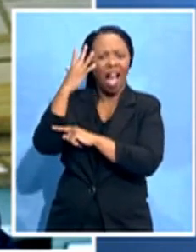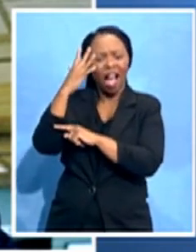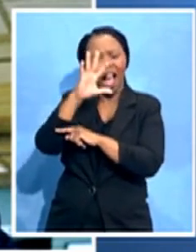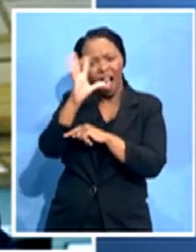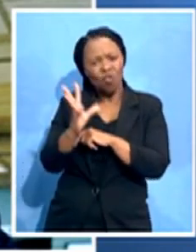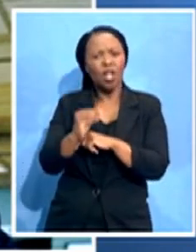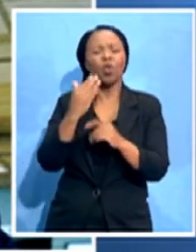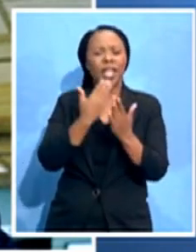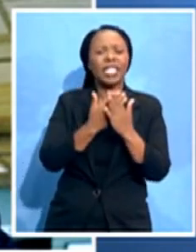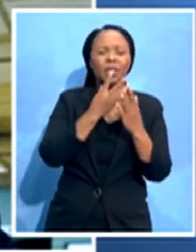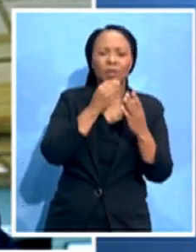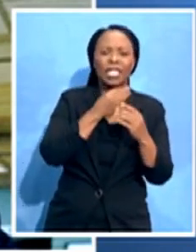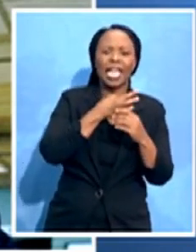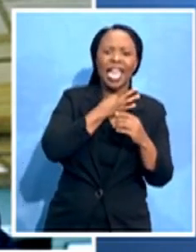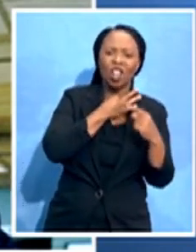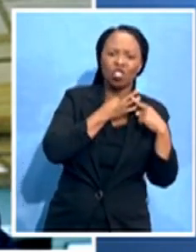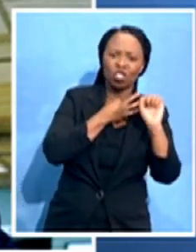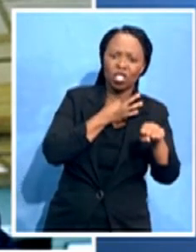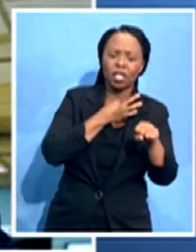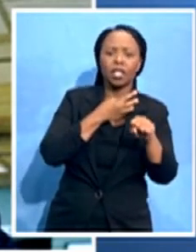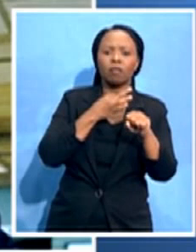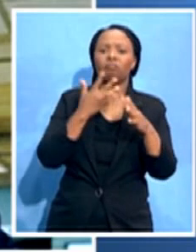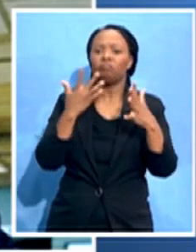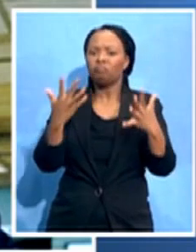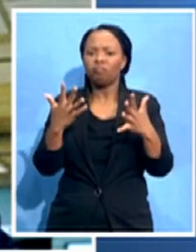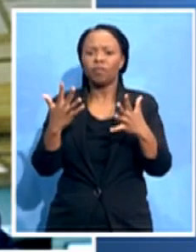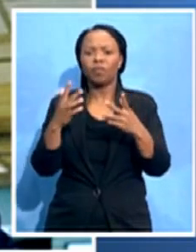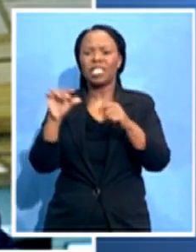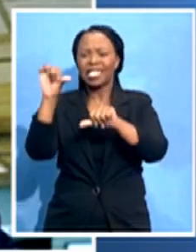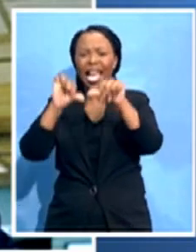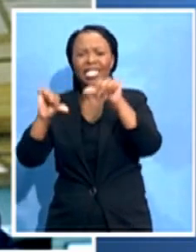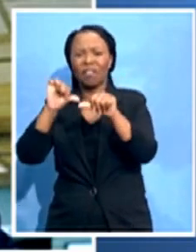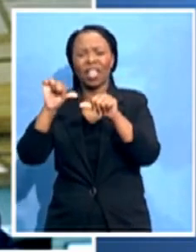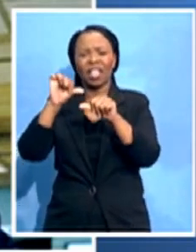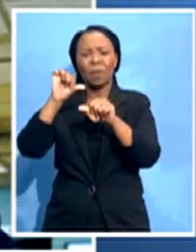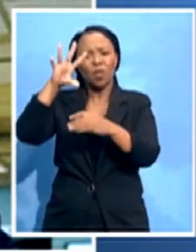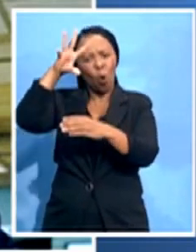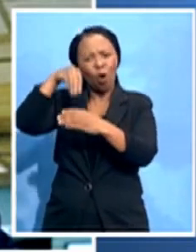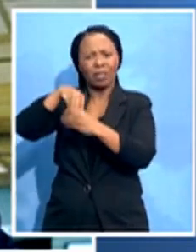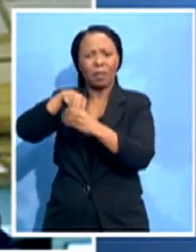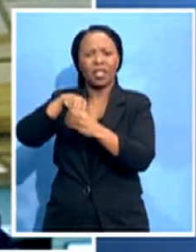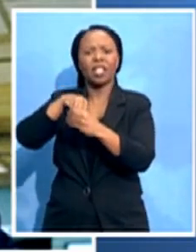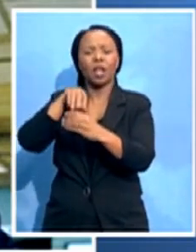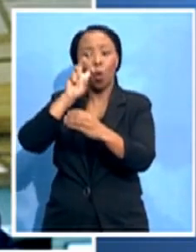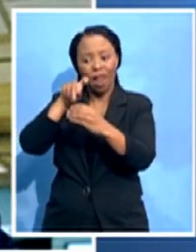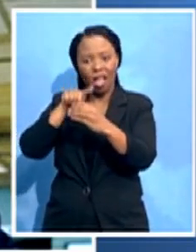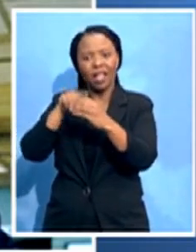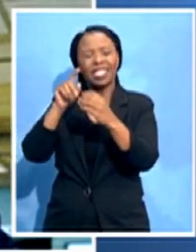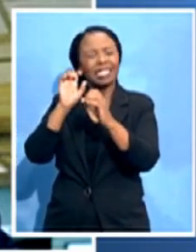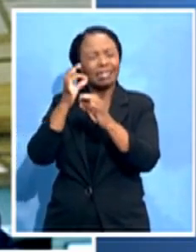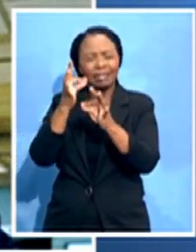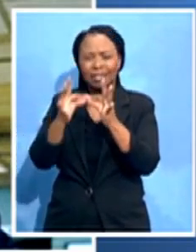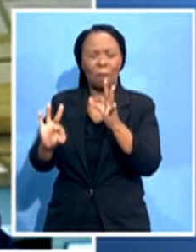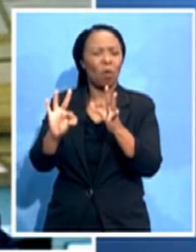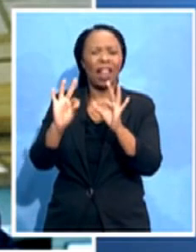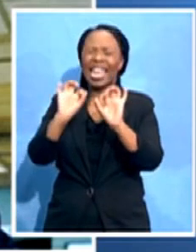all of that, and scientific concepts. We have to communicate in a simple, clear language